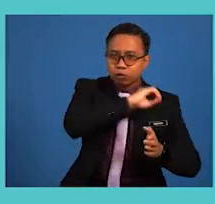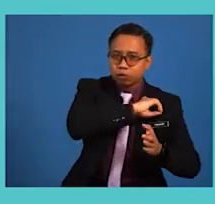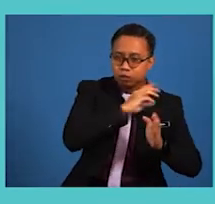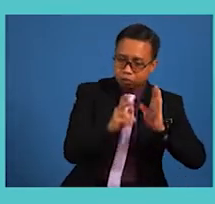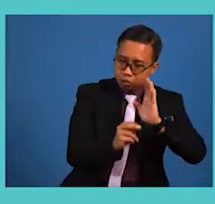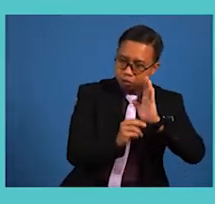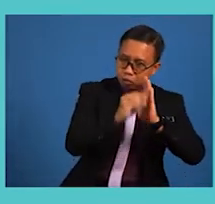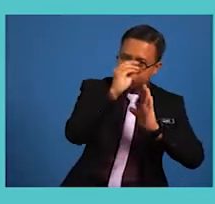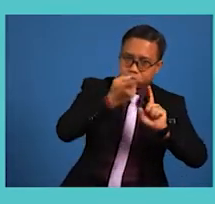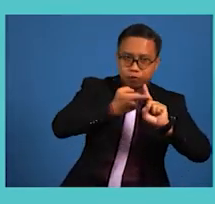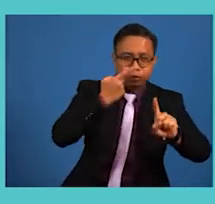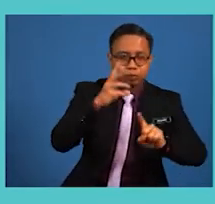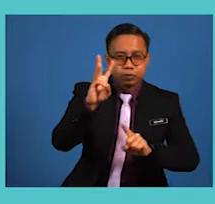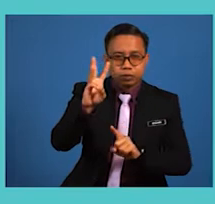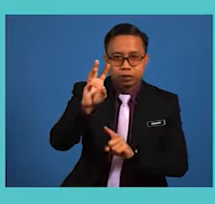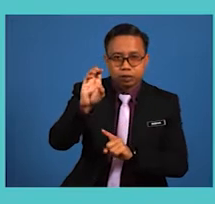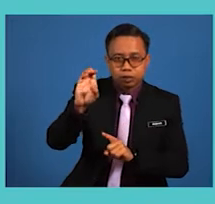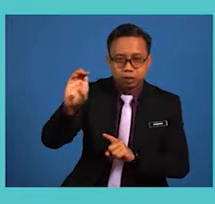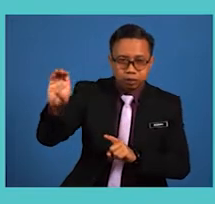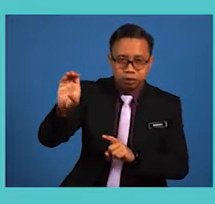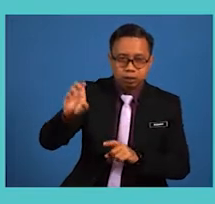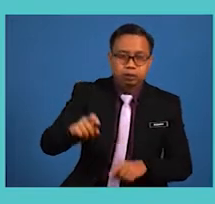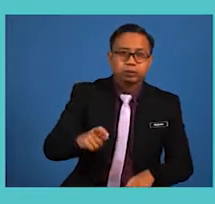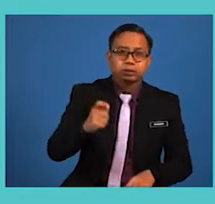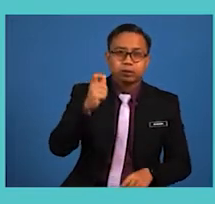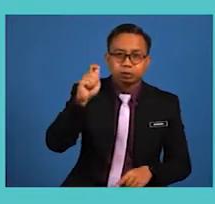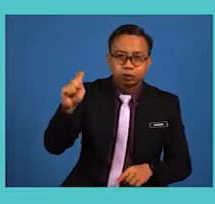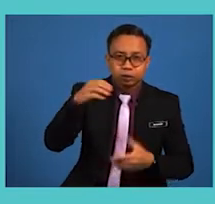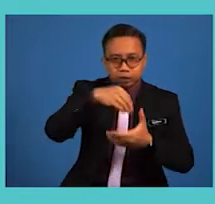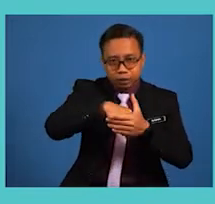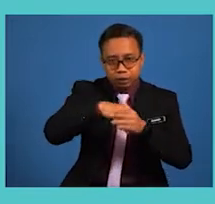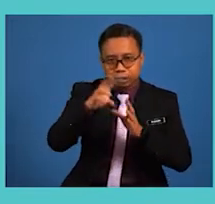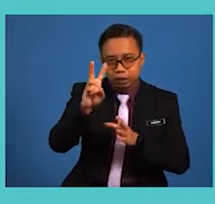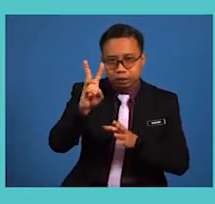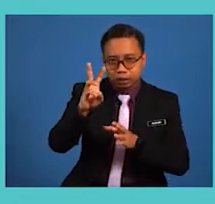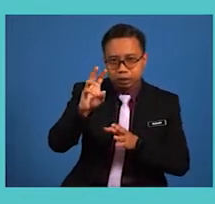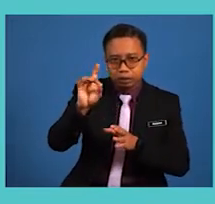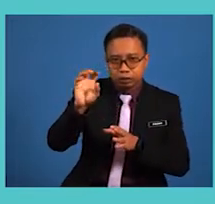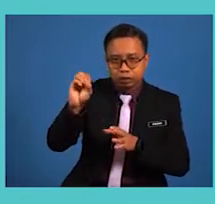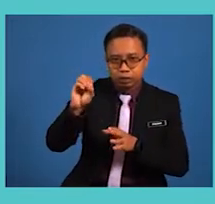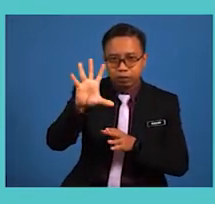from 600,000 in 1970 to